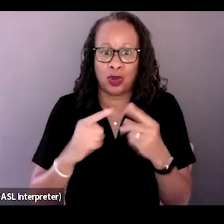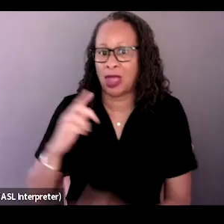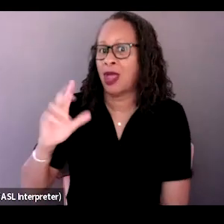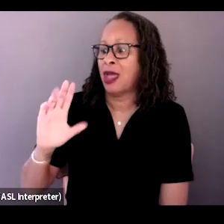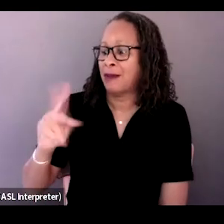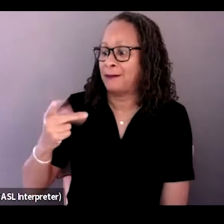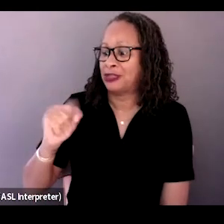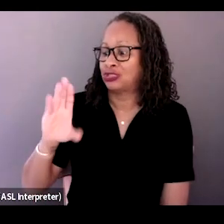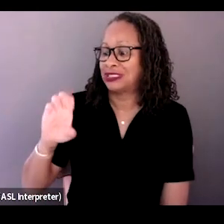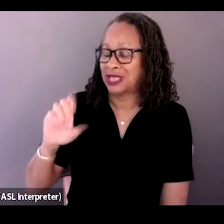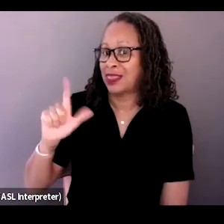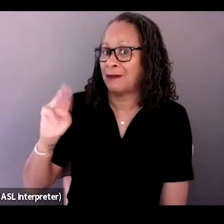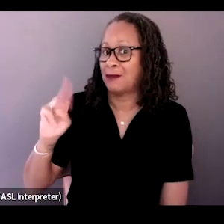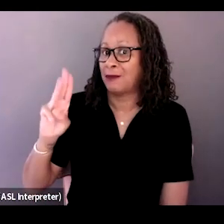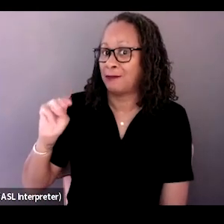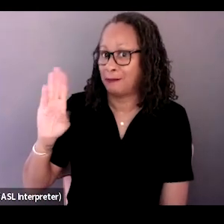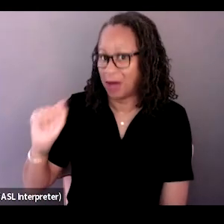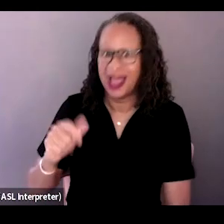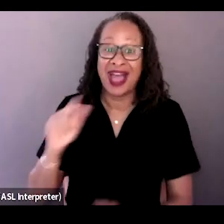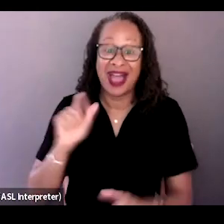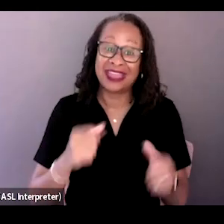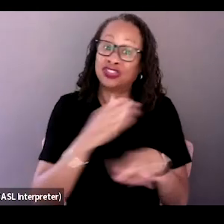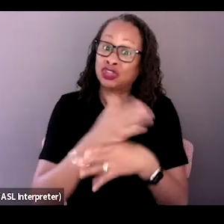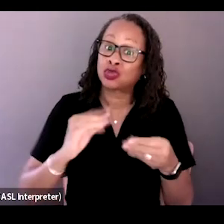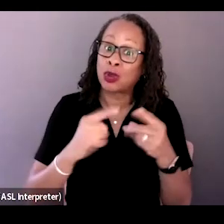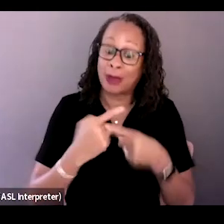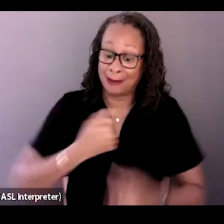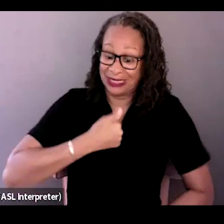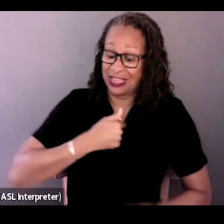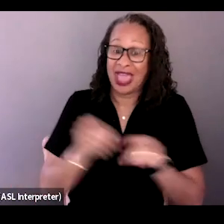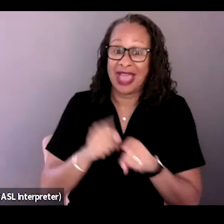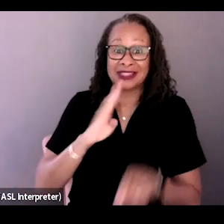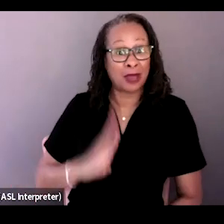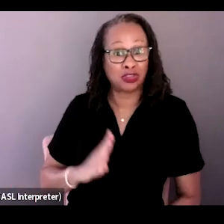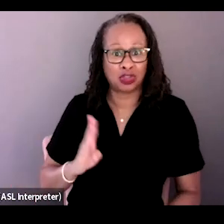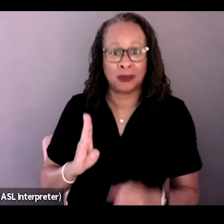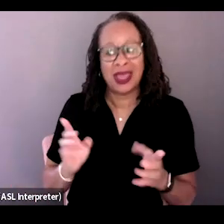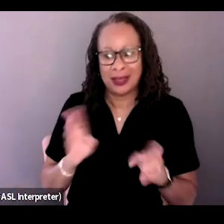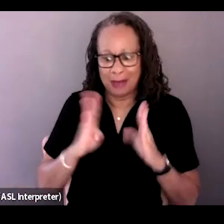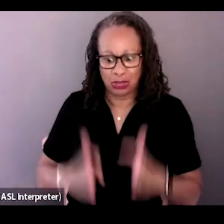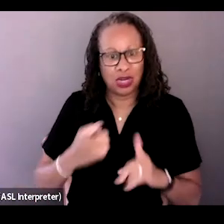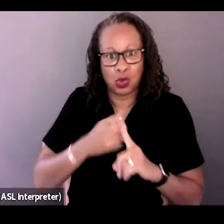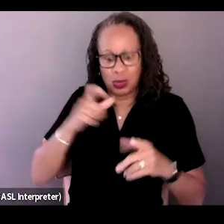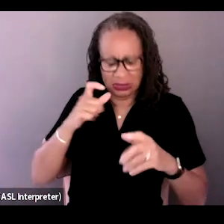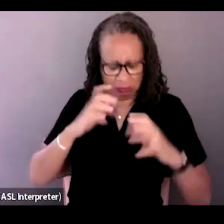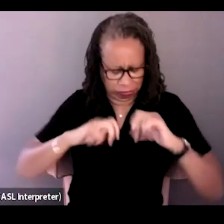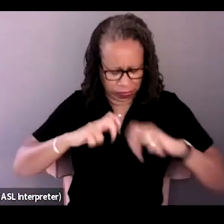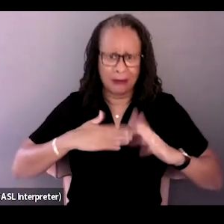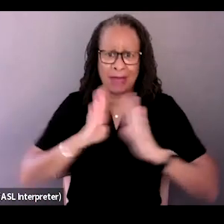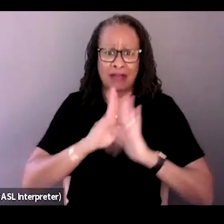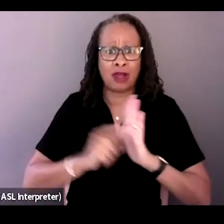how me as a Belgian digging into this background, what that did to me as sort of an exploration, and how we were